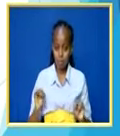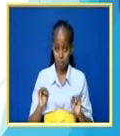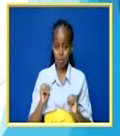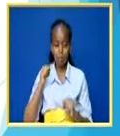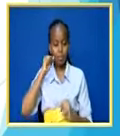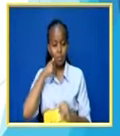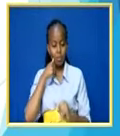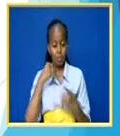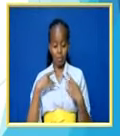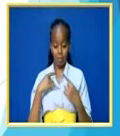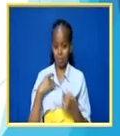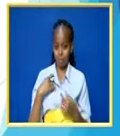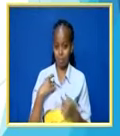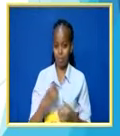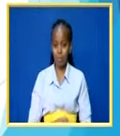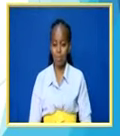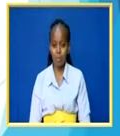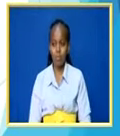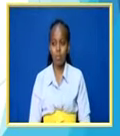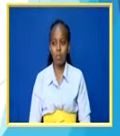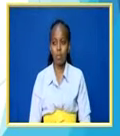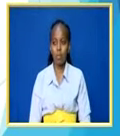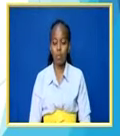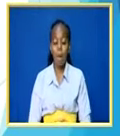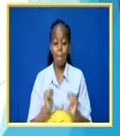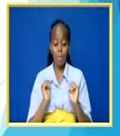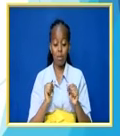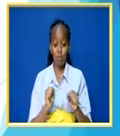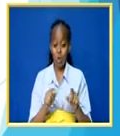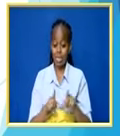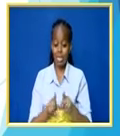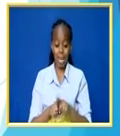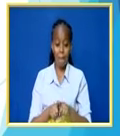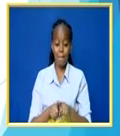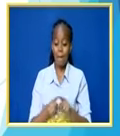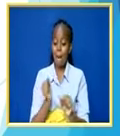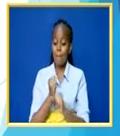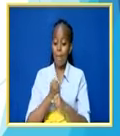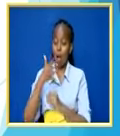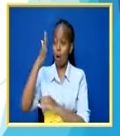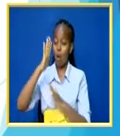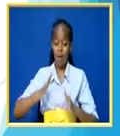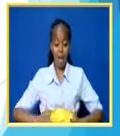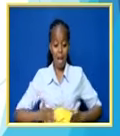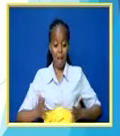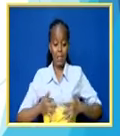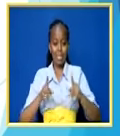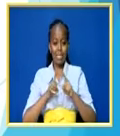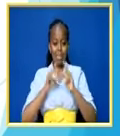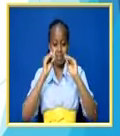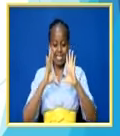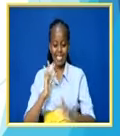right. Yes. Clean and decent clothes. So that you can please God. Of course. Yes. Like teacher Nasa's lovely